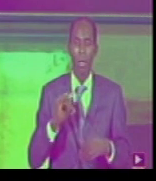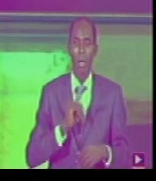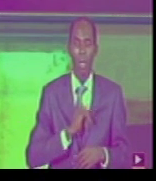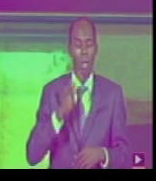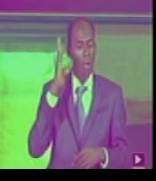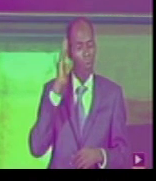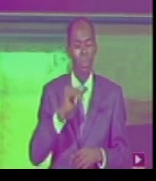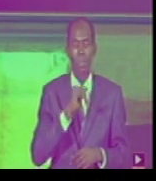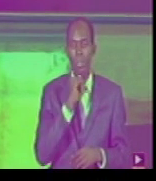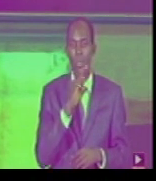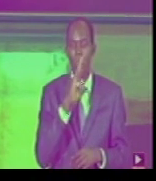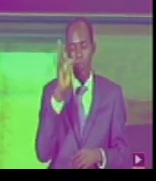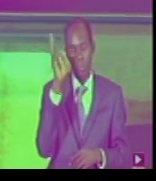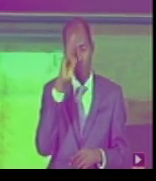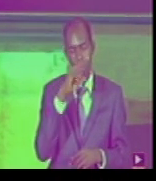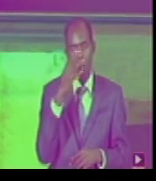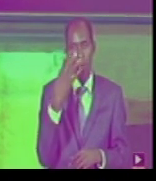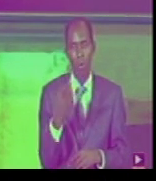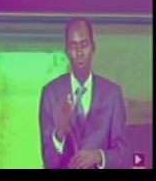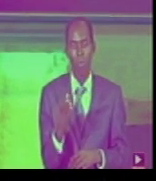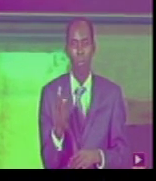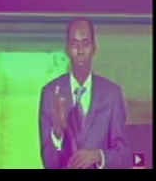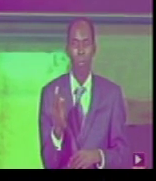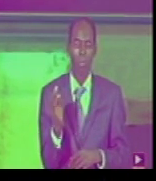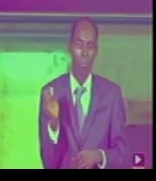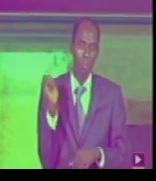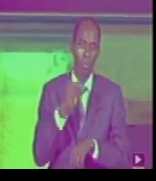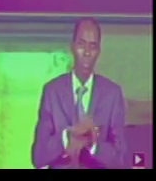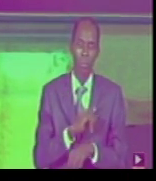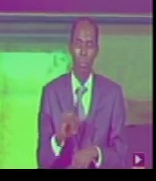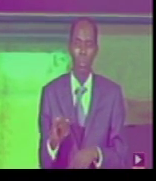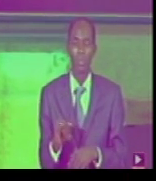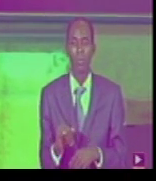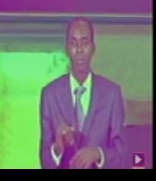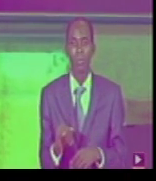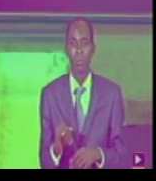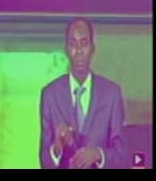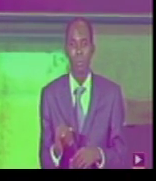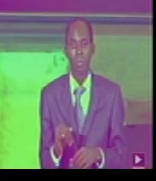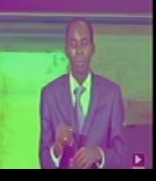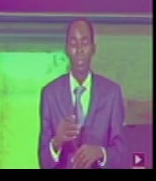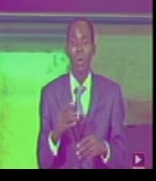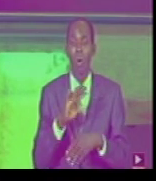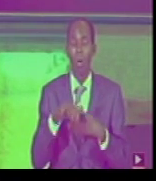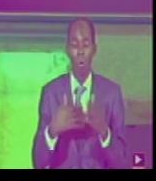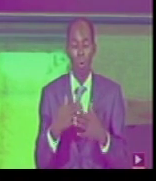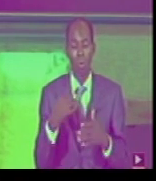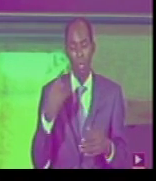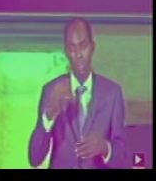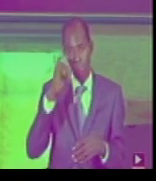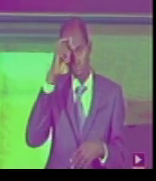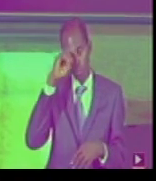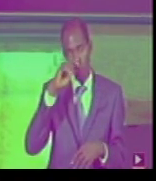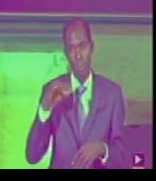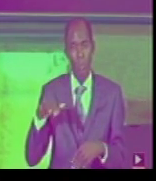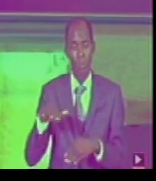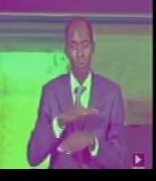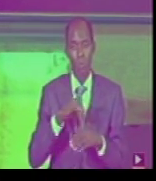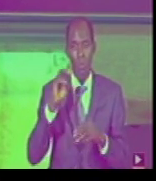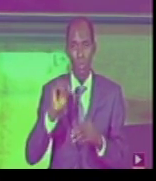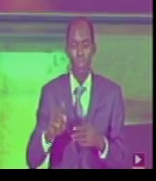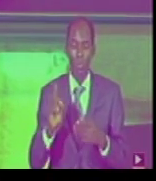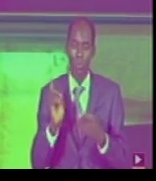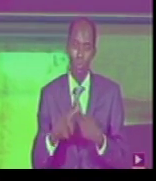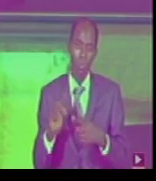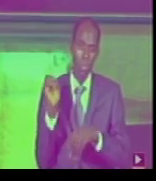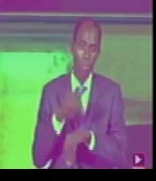come into the new year, all the wisdom you need to overcome, the Lord will give you. All the